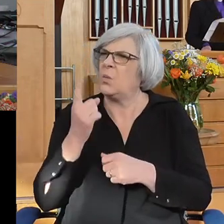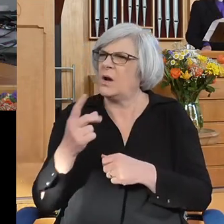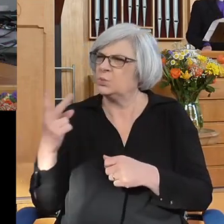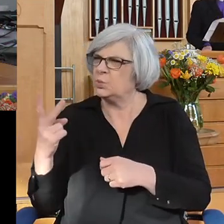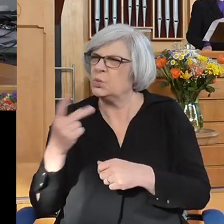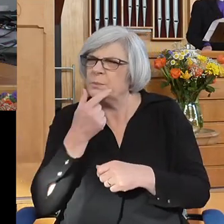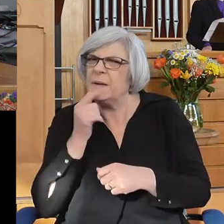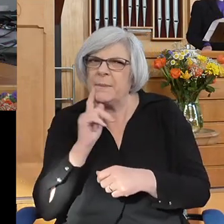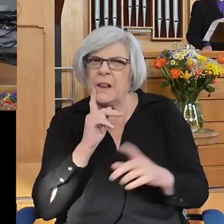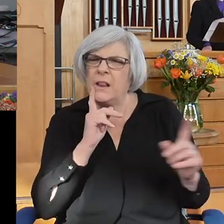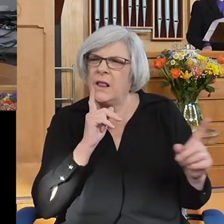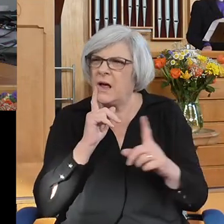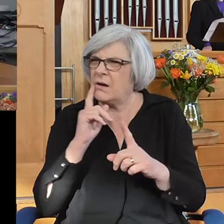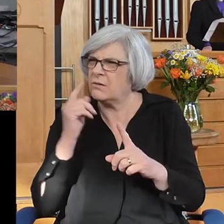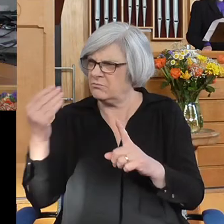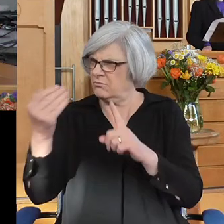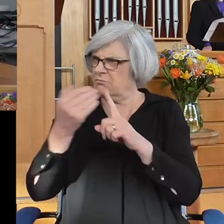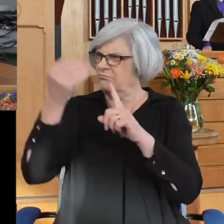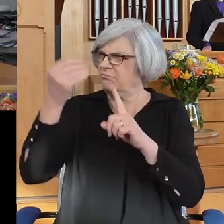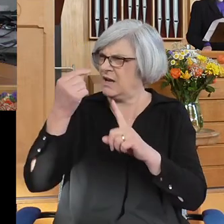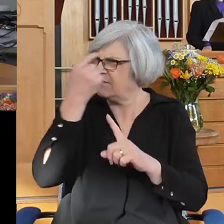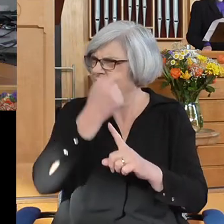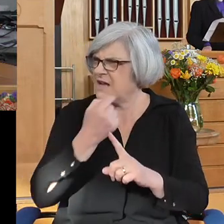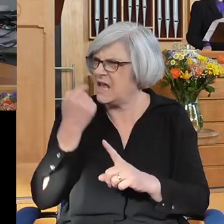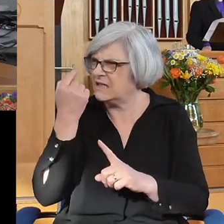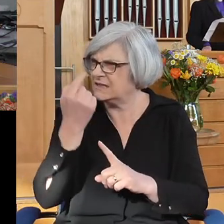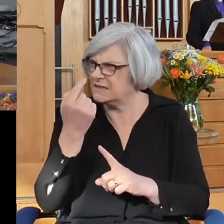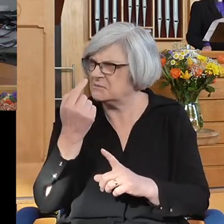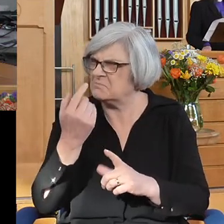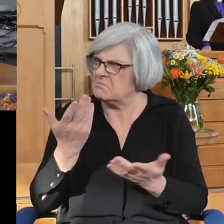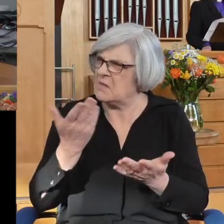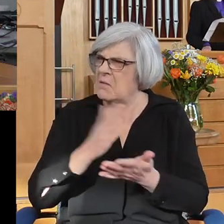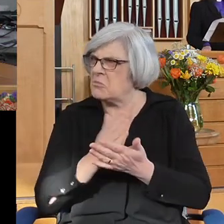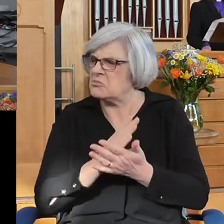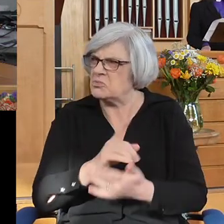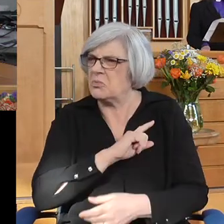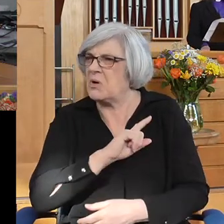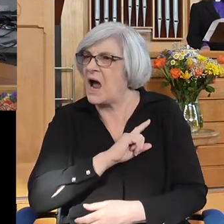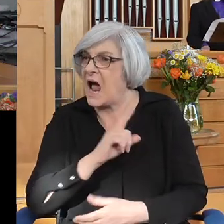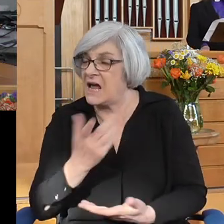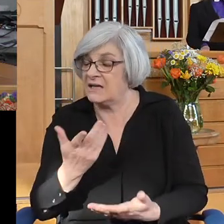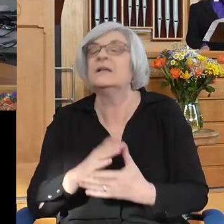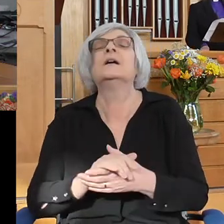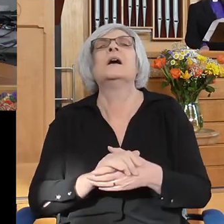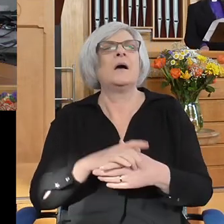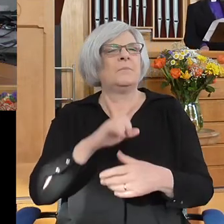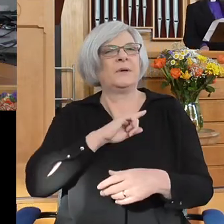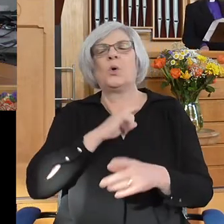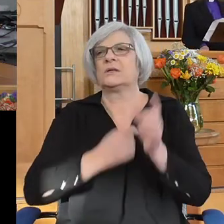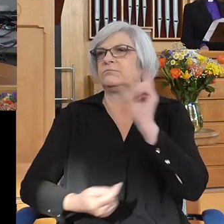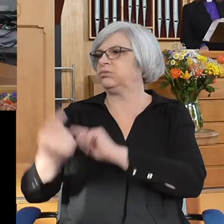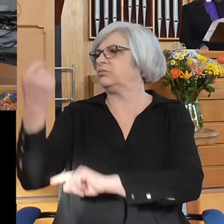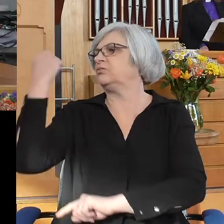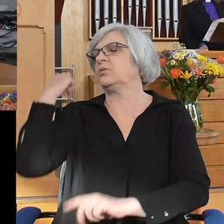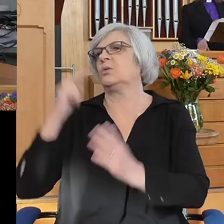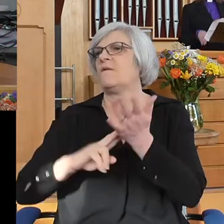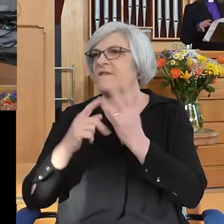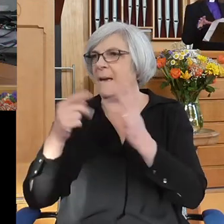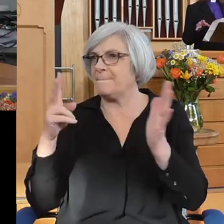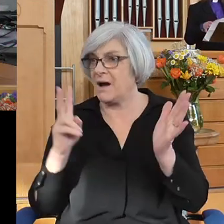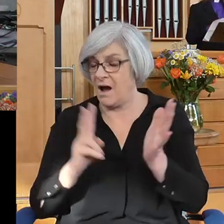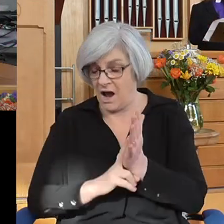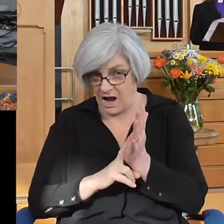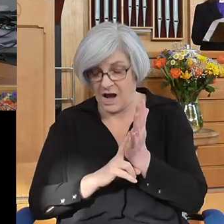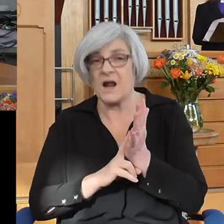you vaguely recognise me and aren't quite sure why. That's because back in November, I